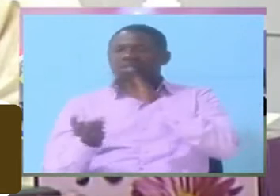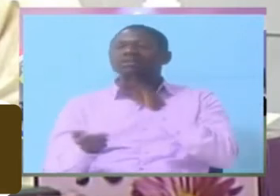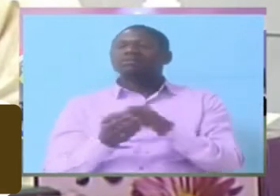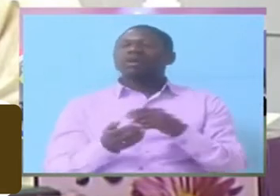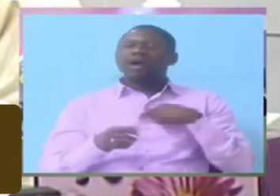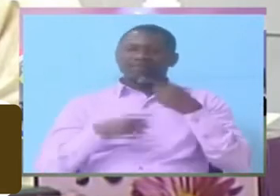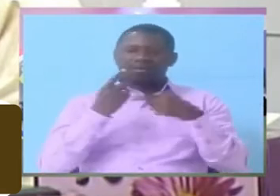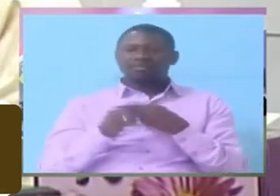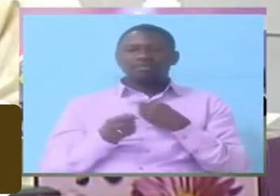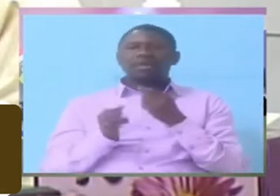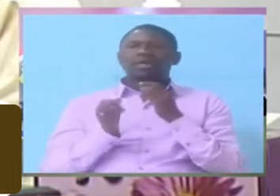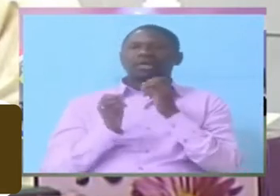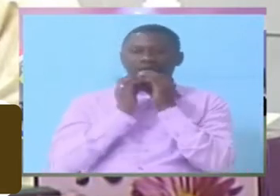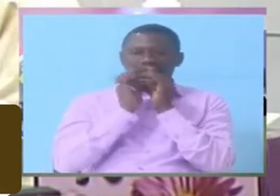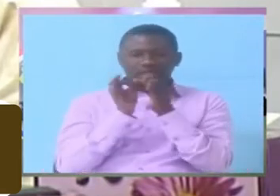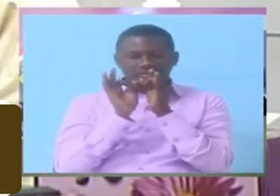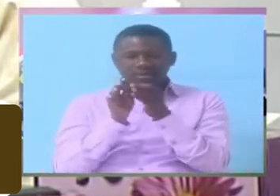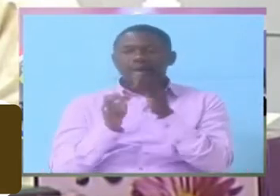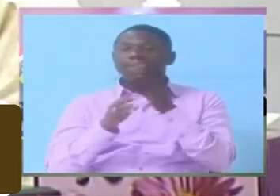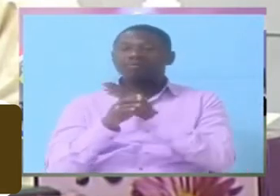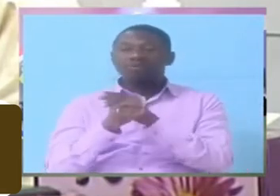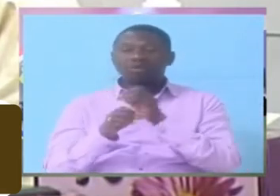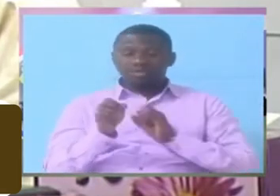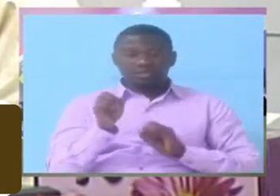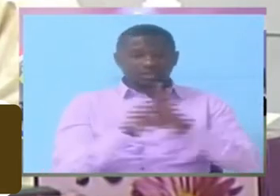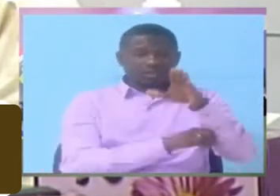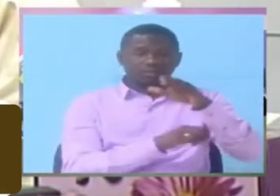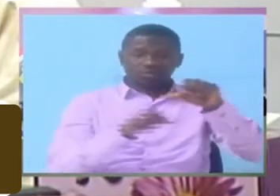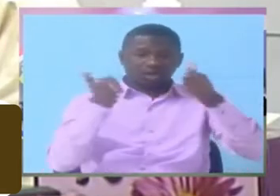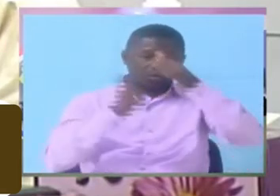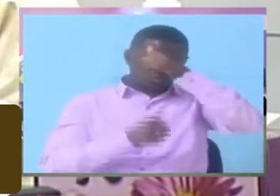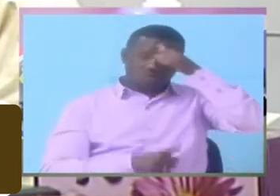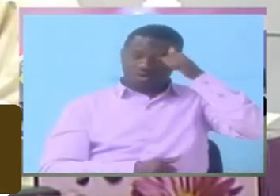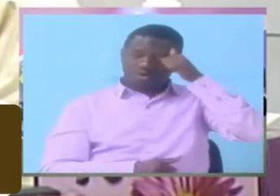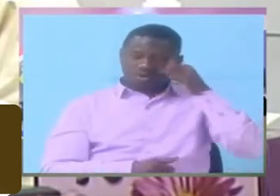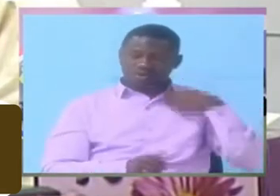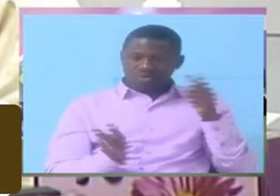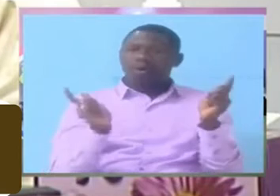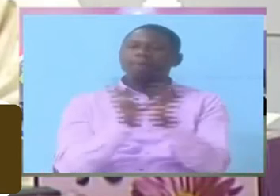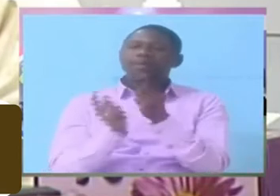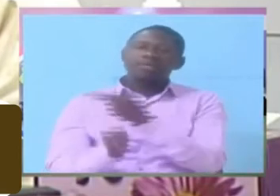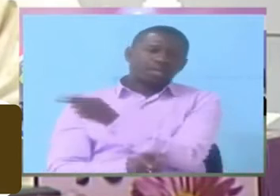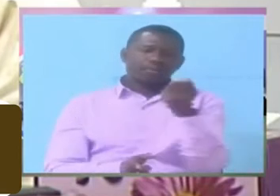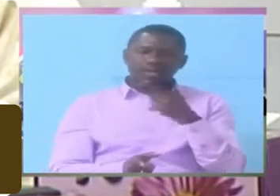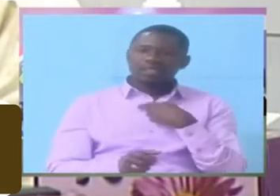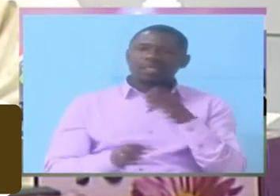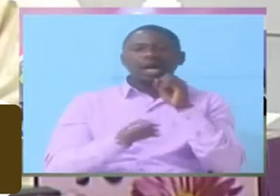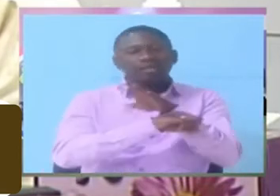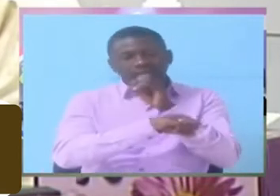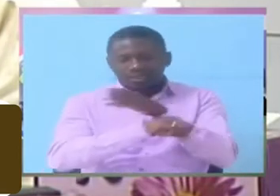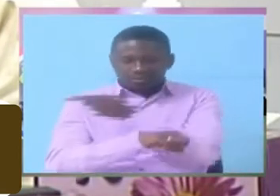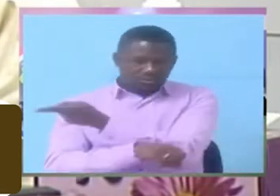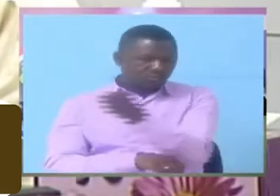their deployment, I want to come and address them. Nko jani be sambala iladuku dinkra alton lafta kanaka diamu iye. Some of the members